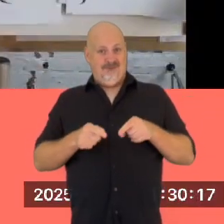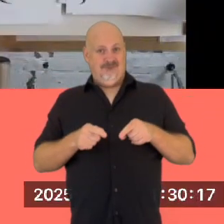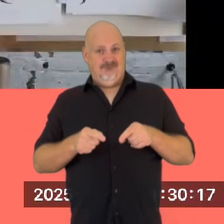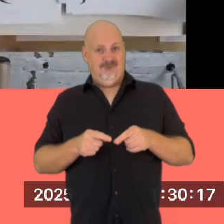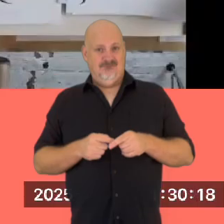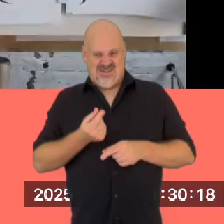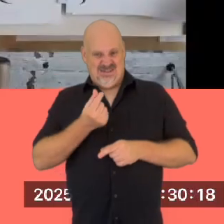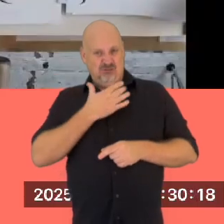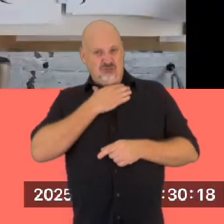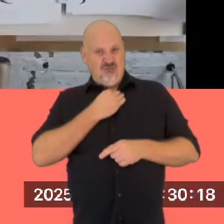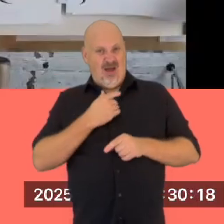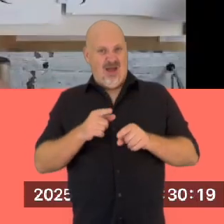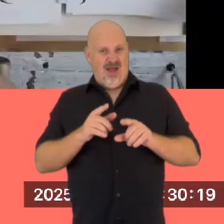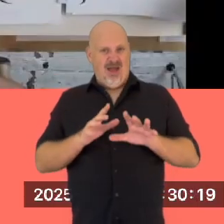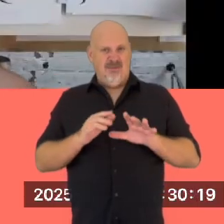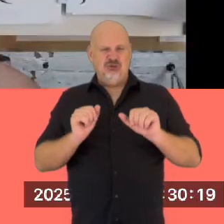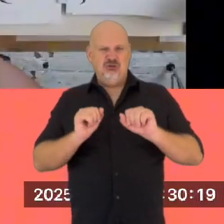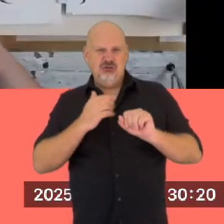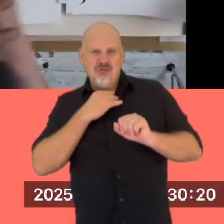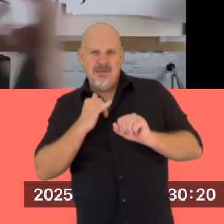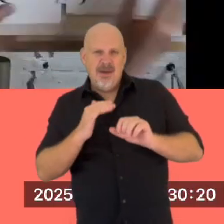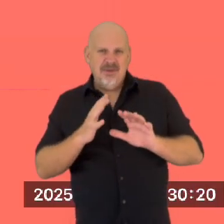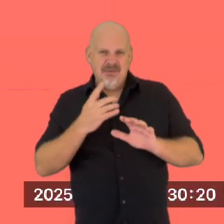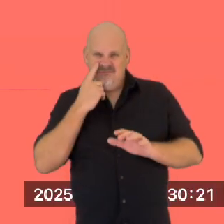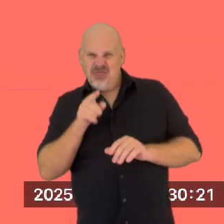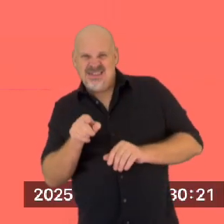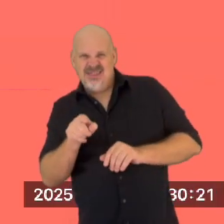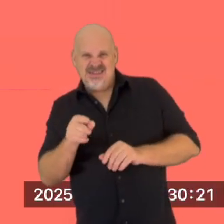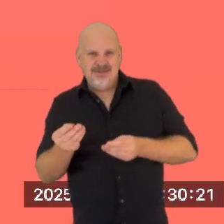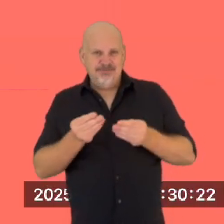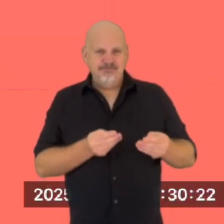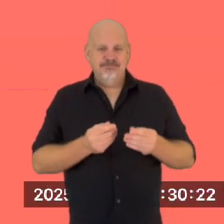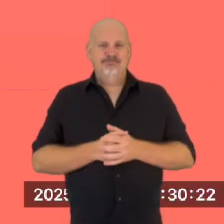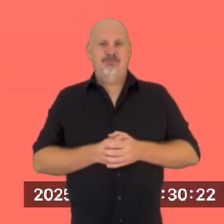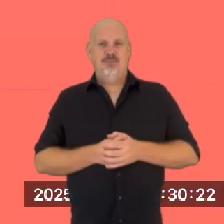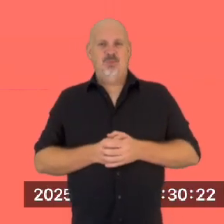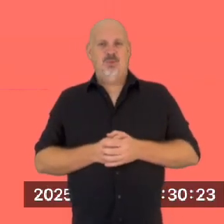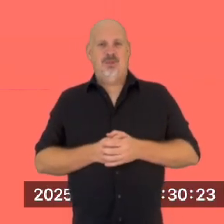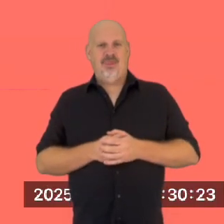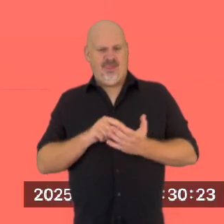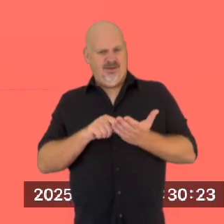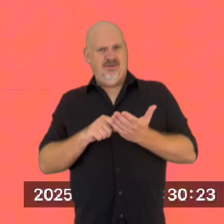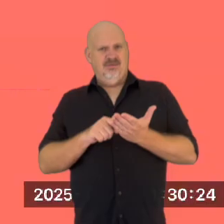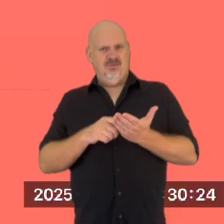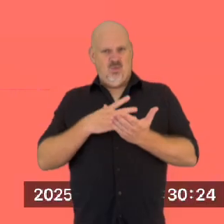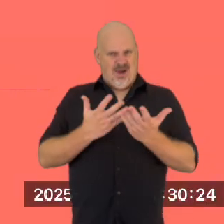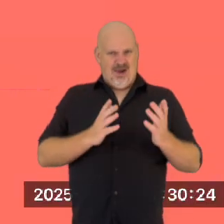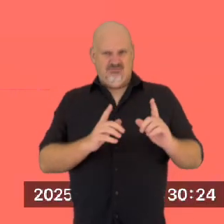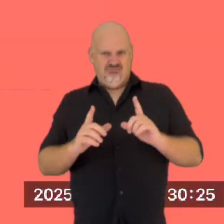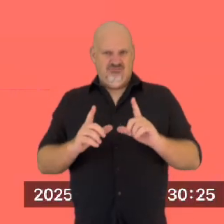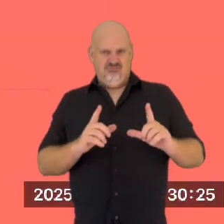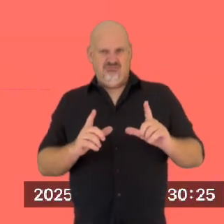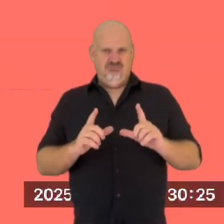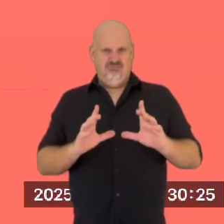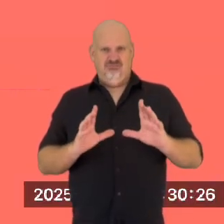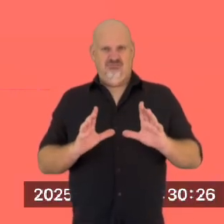So the rose that we have in front, which is the one that's nearly dry, it might not be properly dried yet, but we'll have a look at this one. Now, where